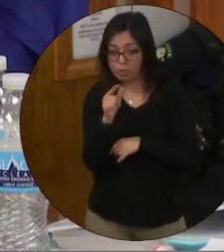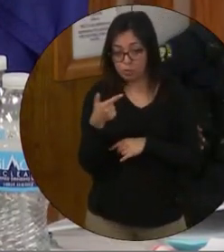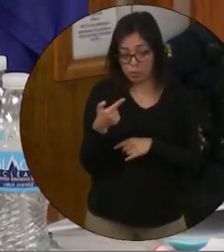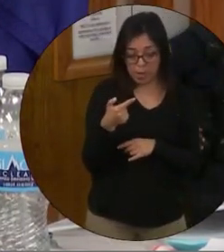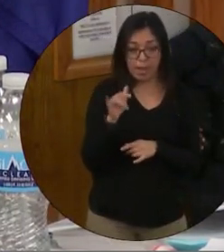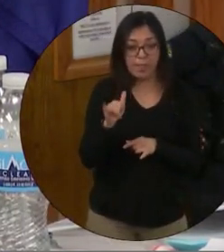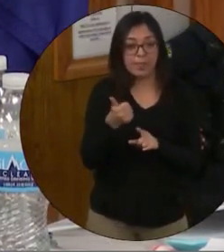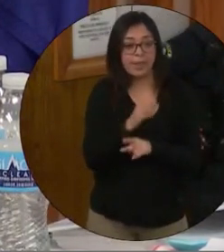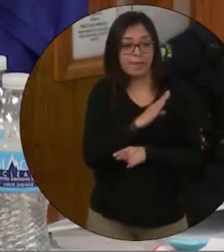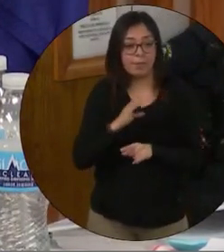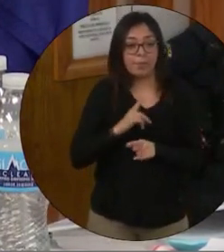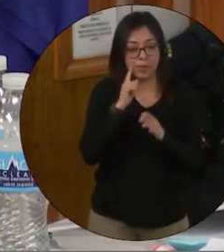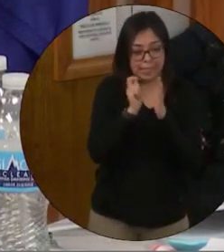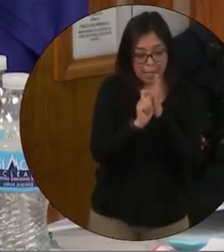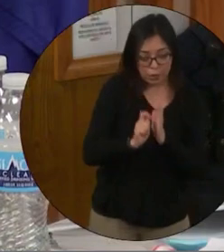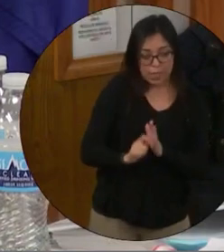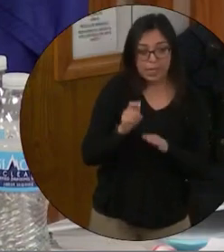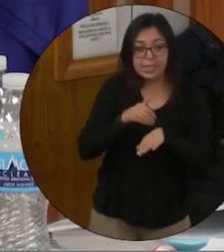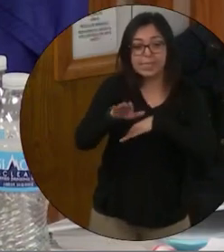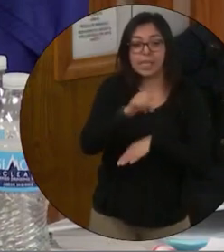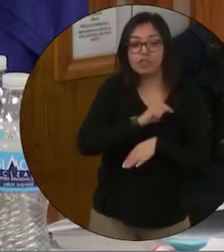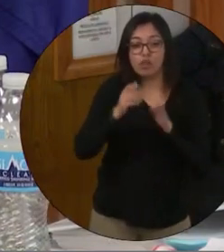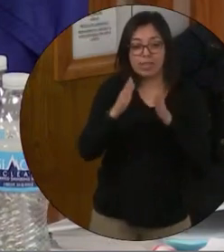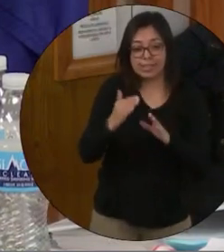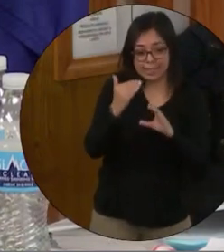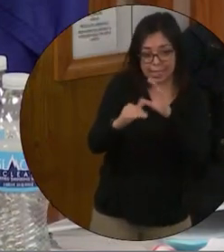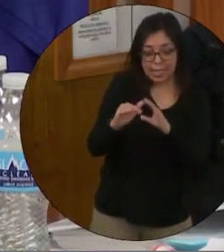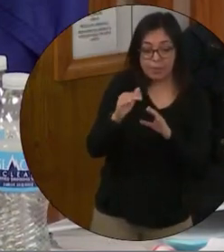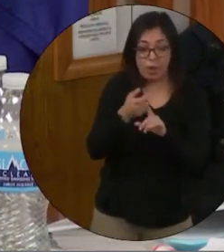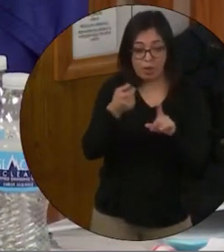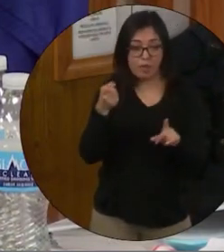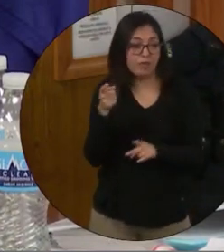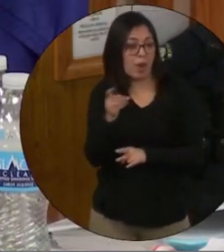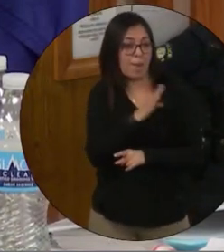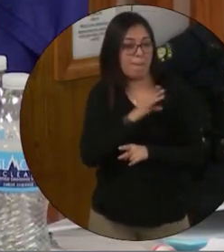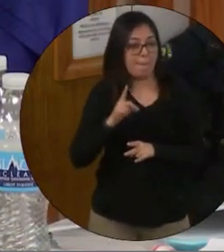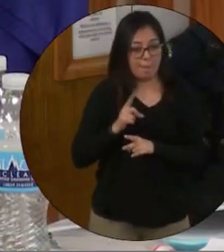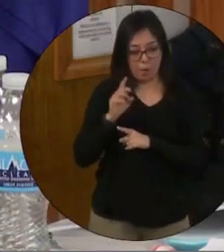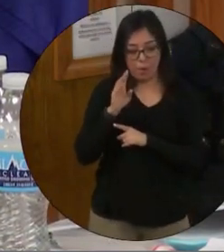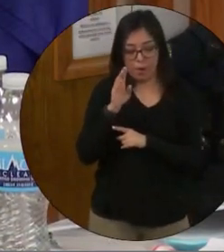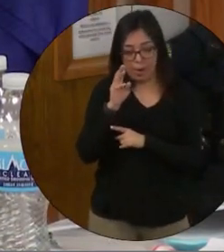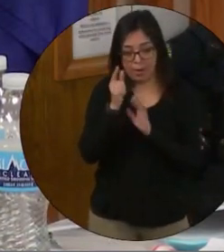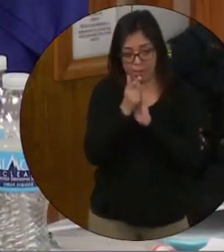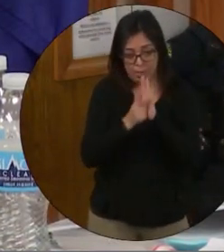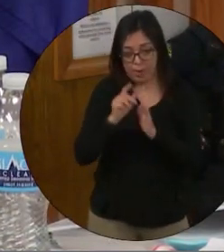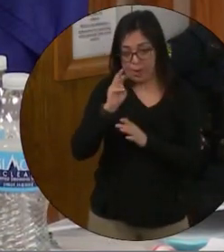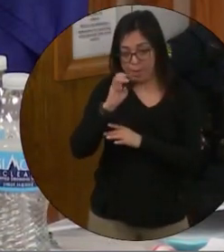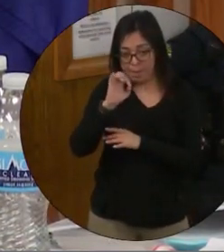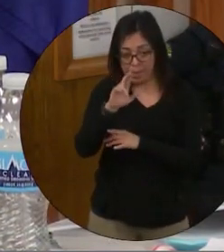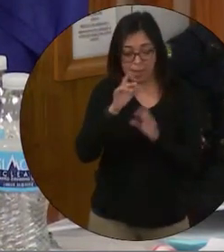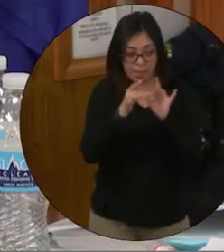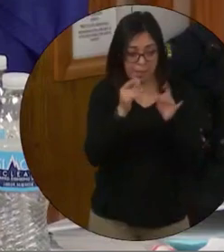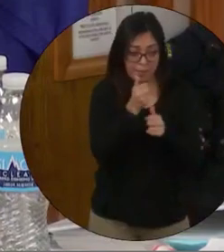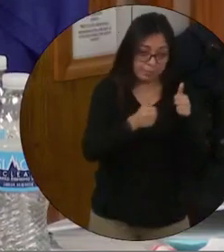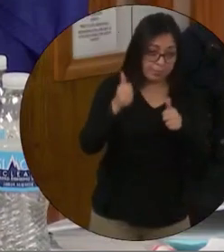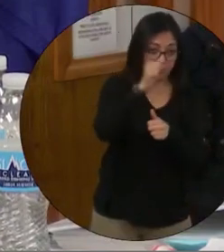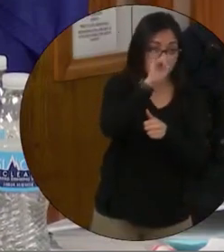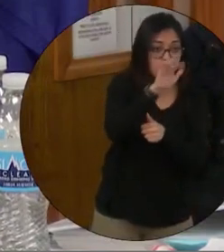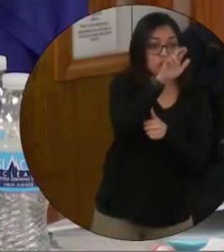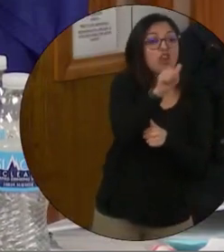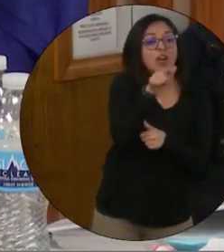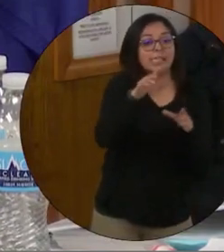2021, the board secretary sent trustees an email on behalf of Board Attorney Mary Ann Miller stating that Superintendent Jara had accepted the